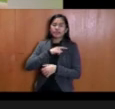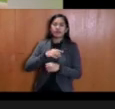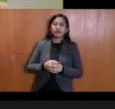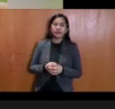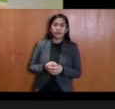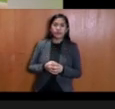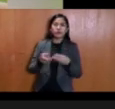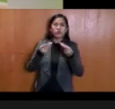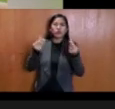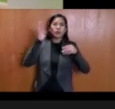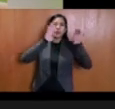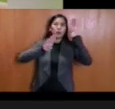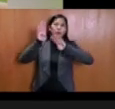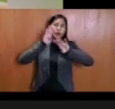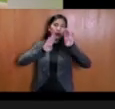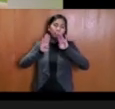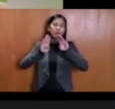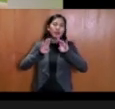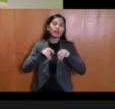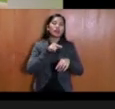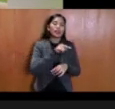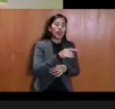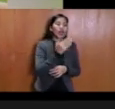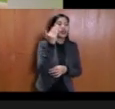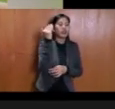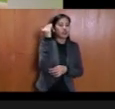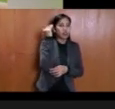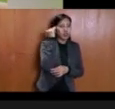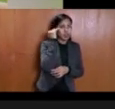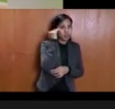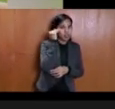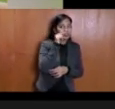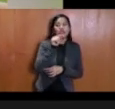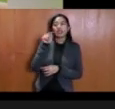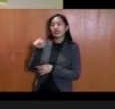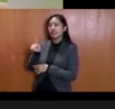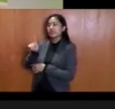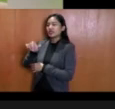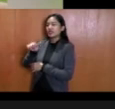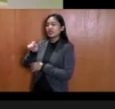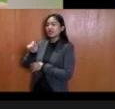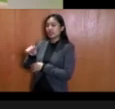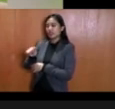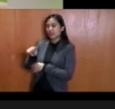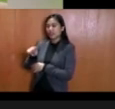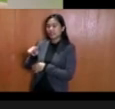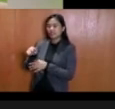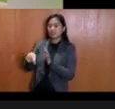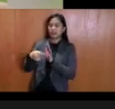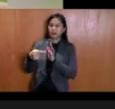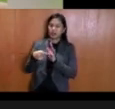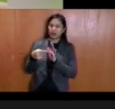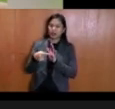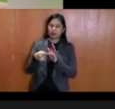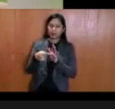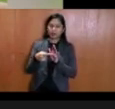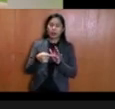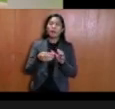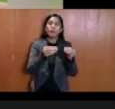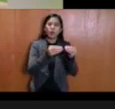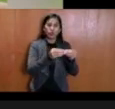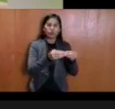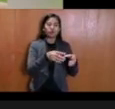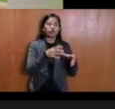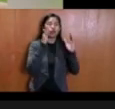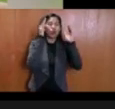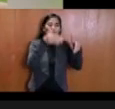between knowledge, information, and data that sometimes today is sitting in the private sector more than in the public sector? How